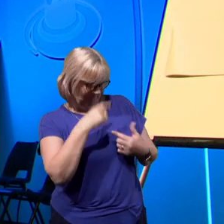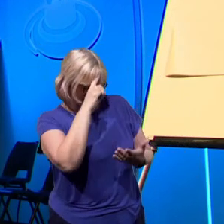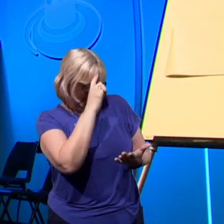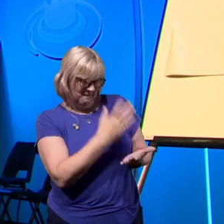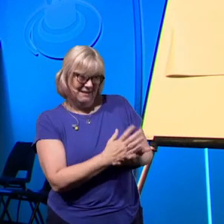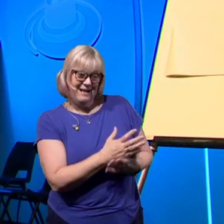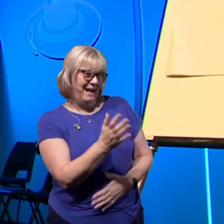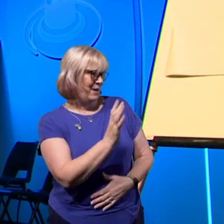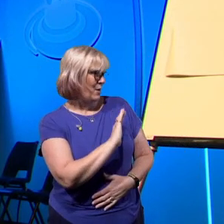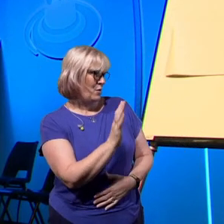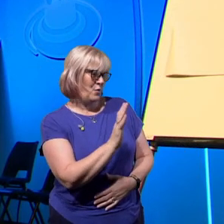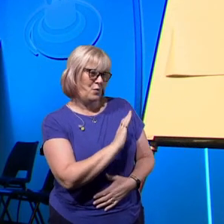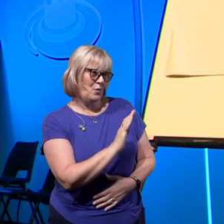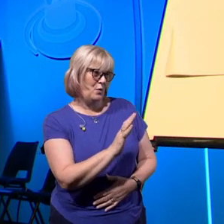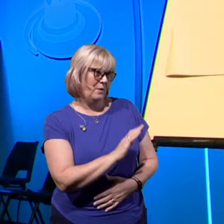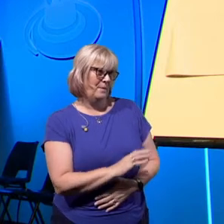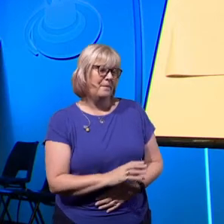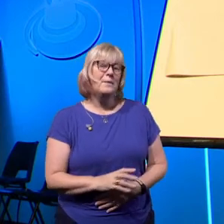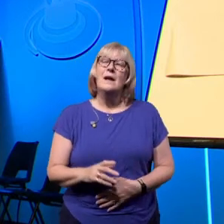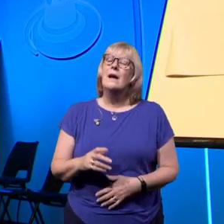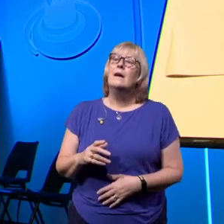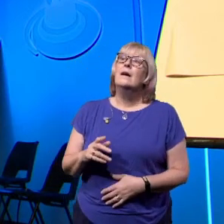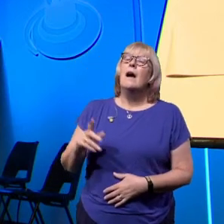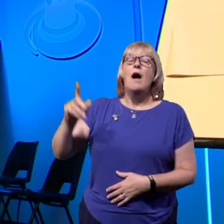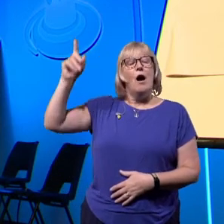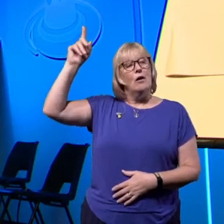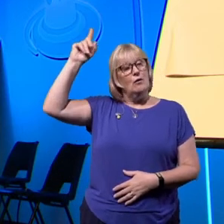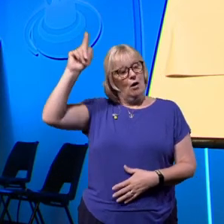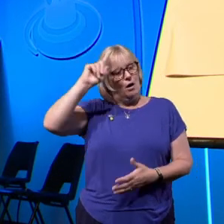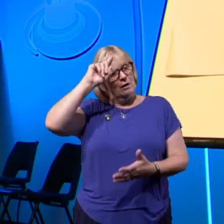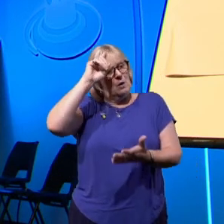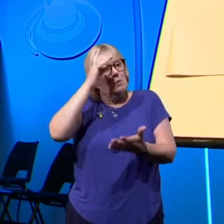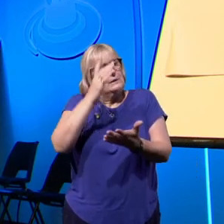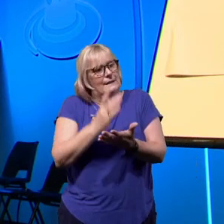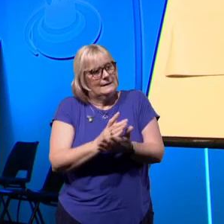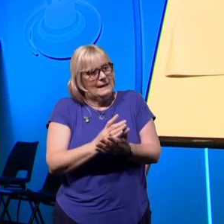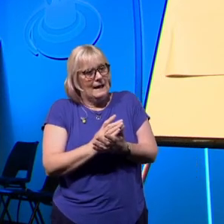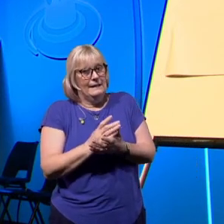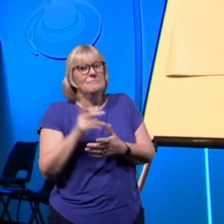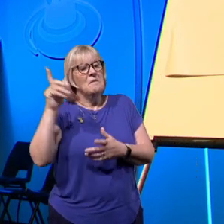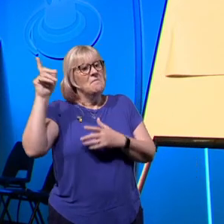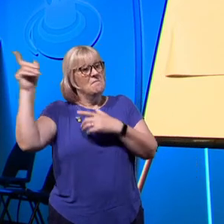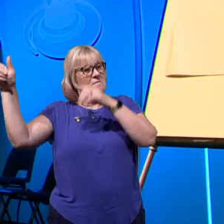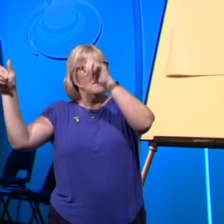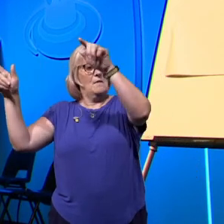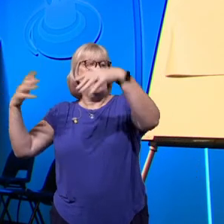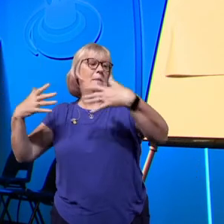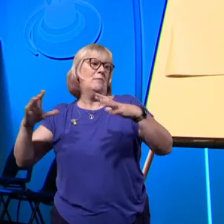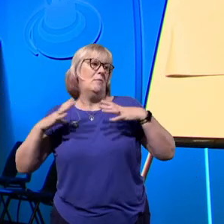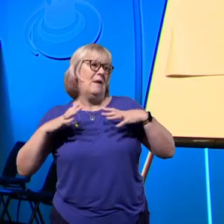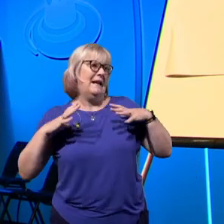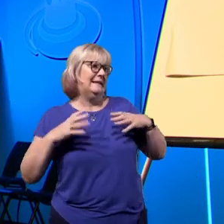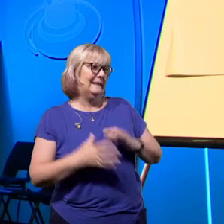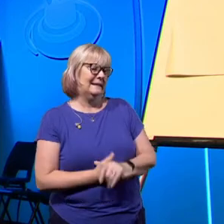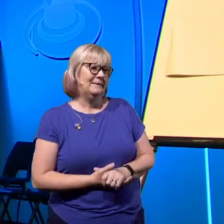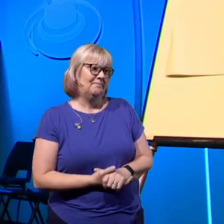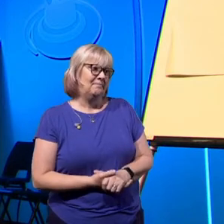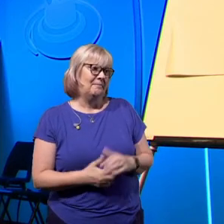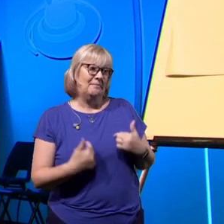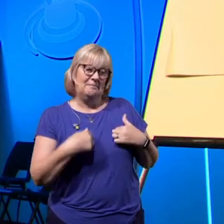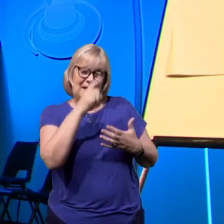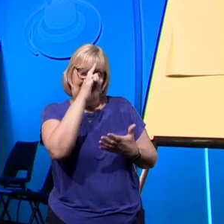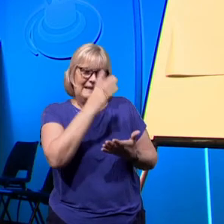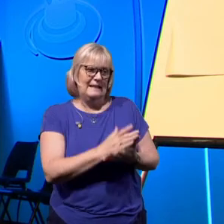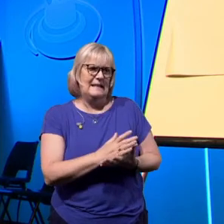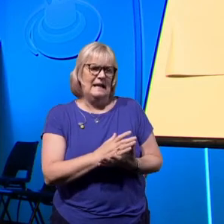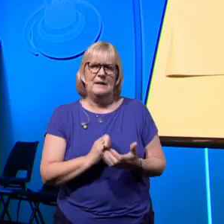grant. These places belong to those to whom they have been prepared." When the 10 heard